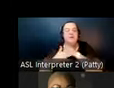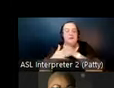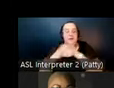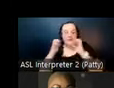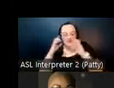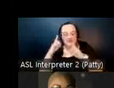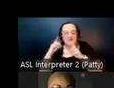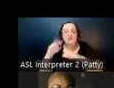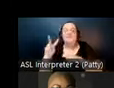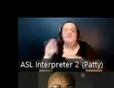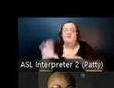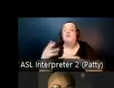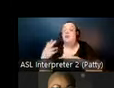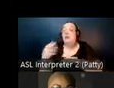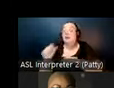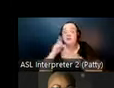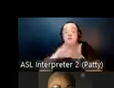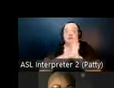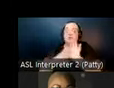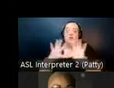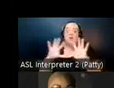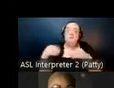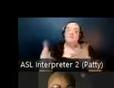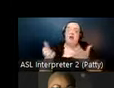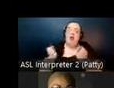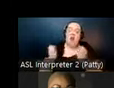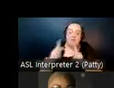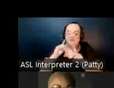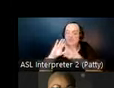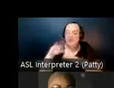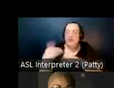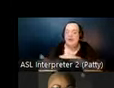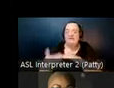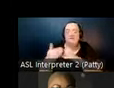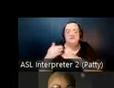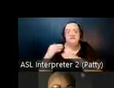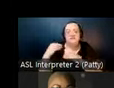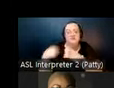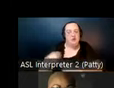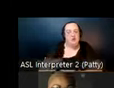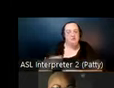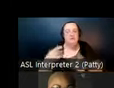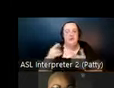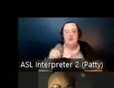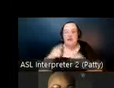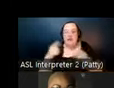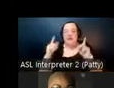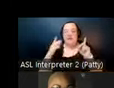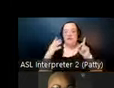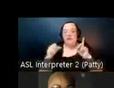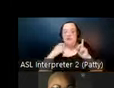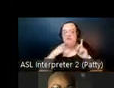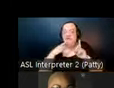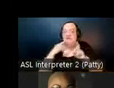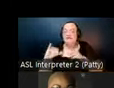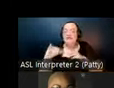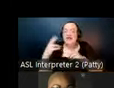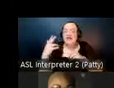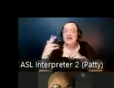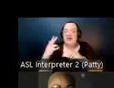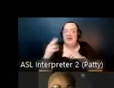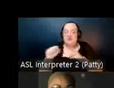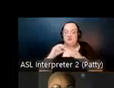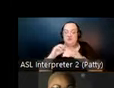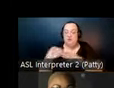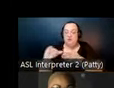schools to provide opportunities to the next generation. As Chris said, the Mather High School in New York is one of our